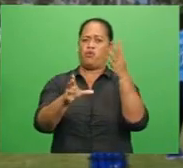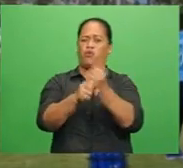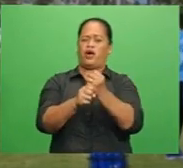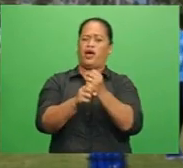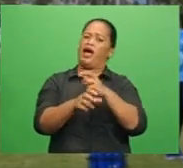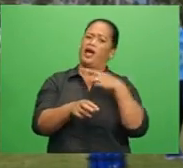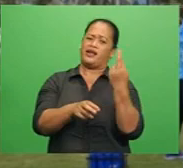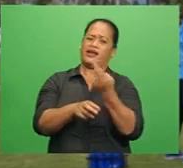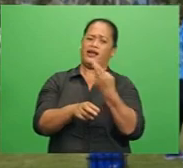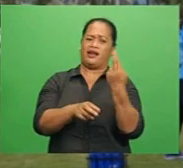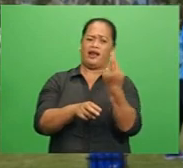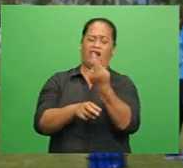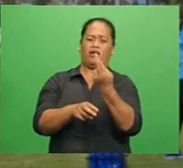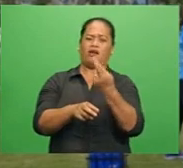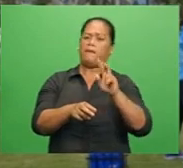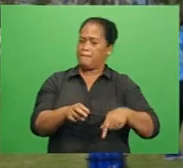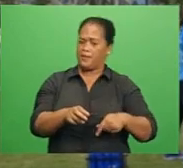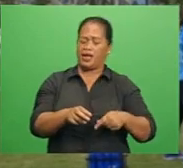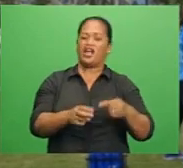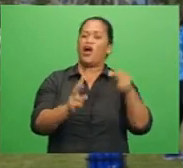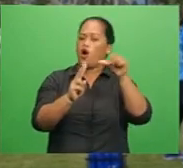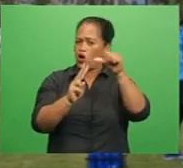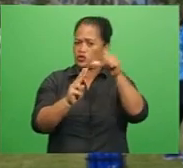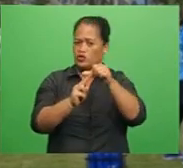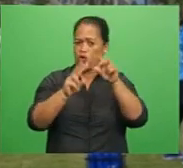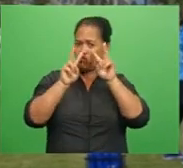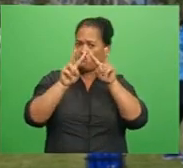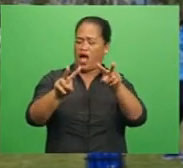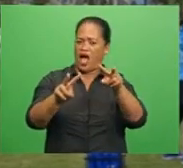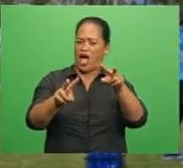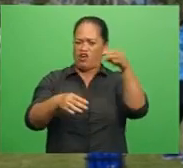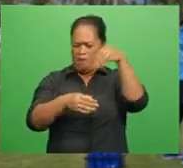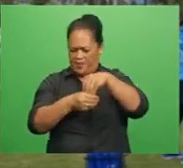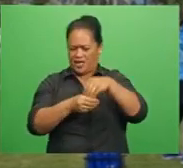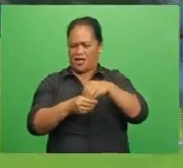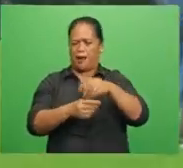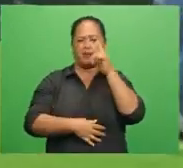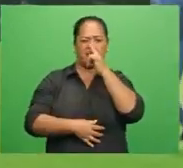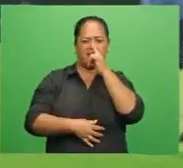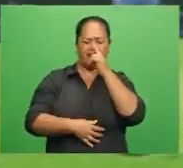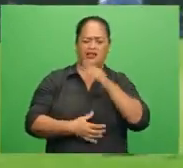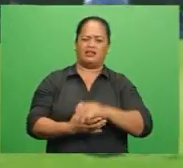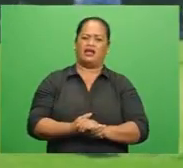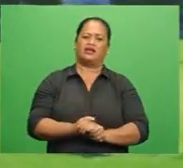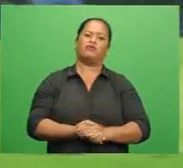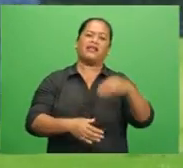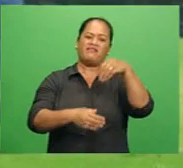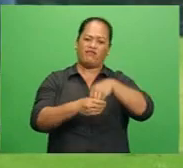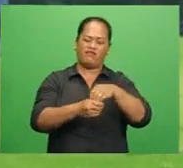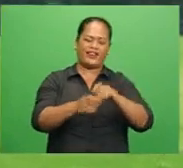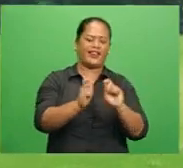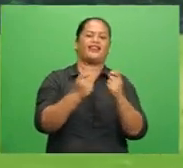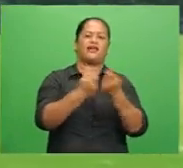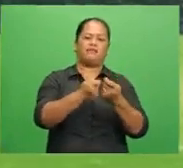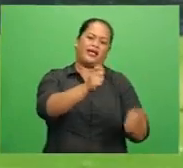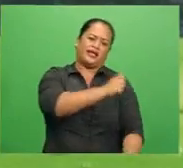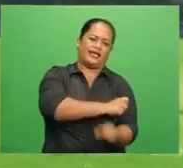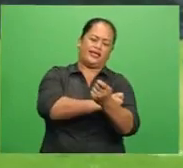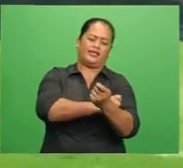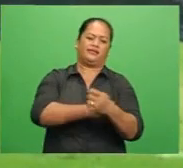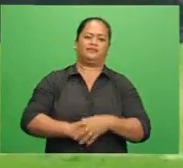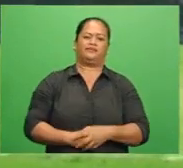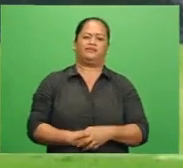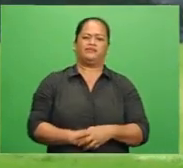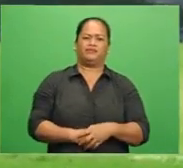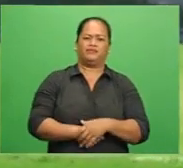we're looking for dedicated people who are here to play cricket for Fiji, and not for themselves or just to see what